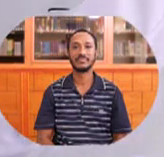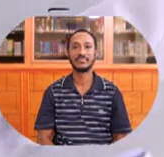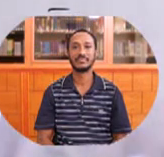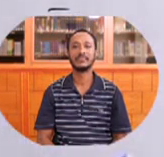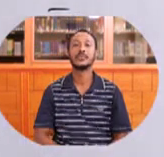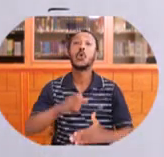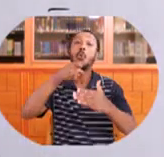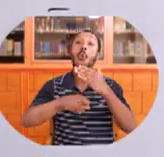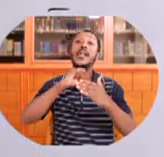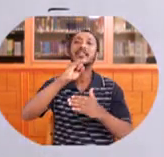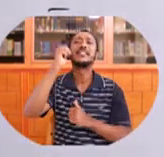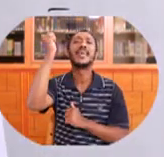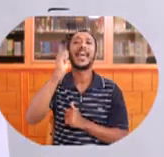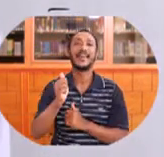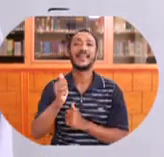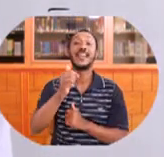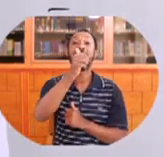What is air?